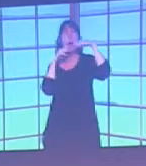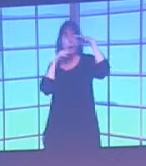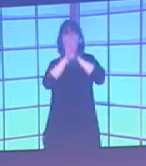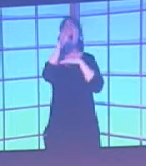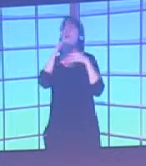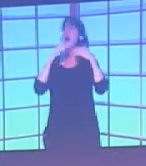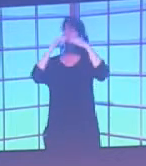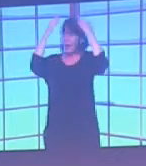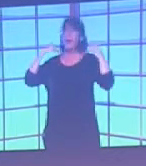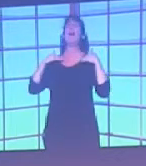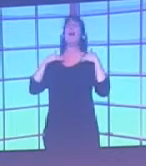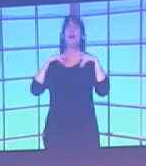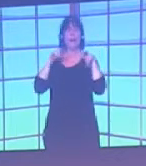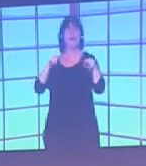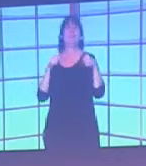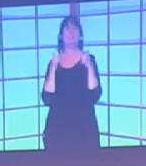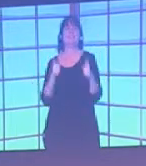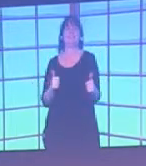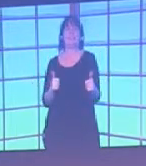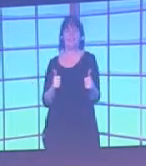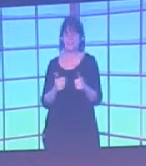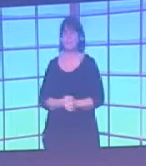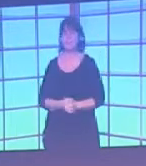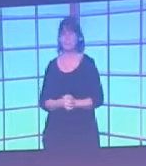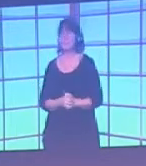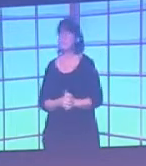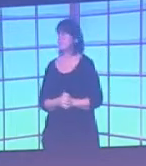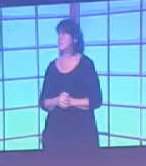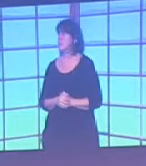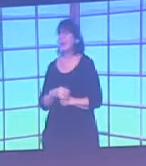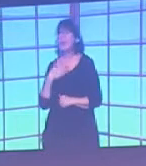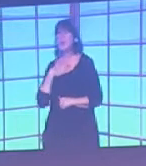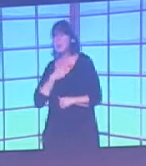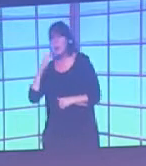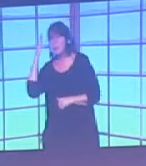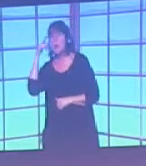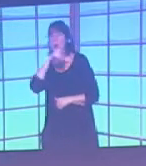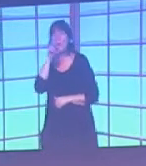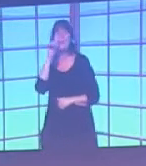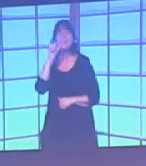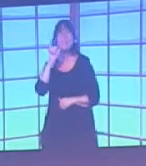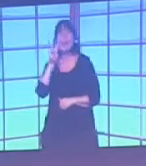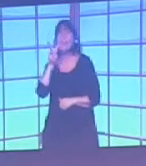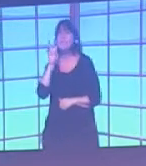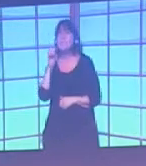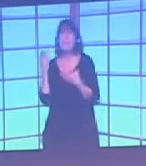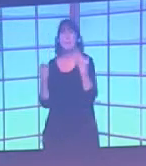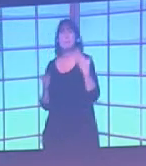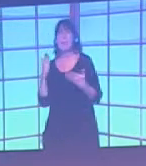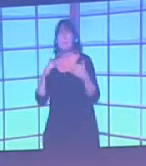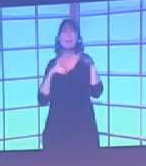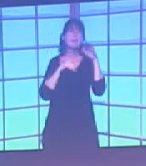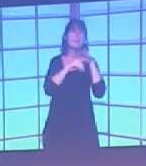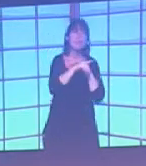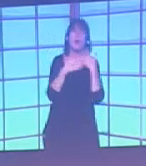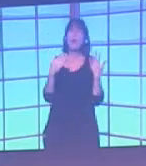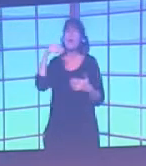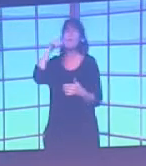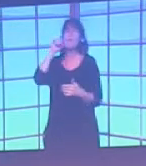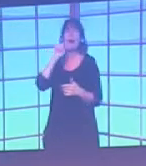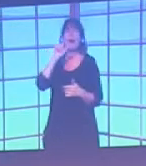Sandy. I wonder, have I got Dave here? I think he may have had to leave. Dave or Malik